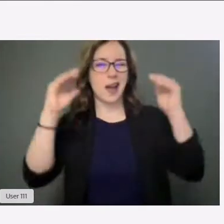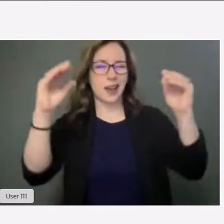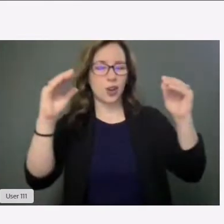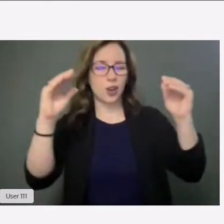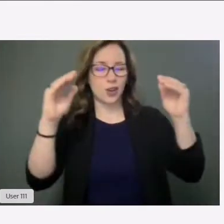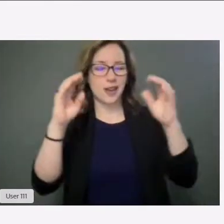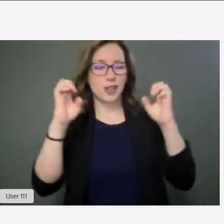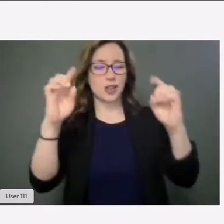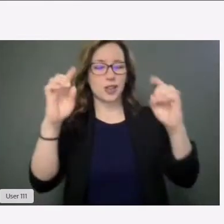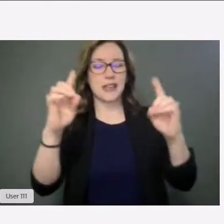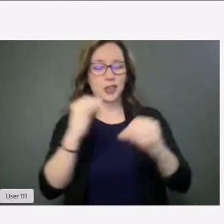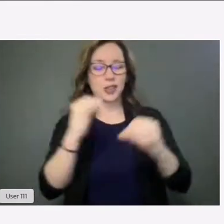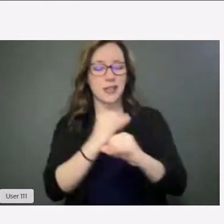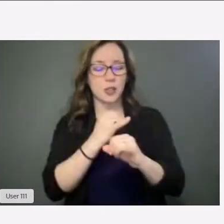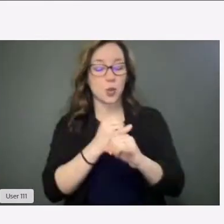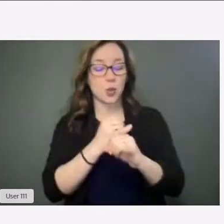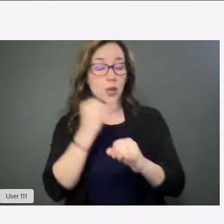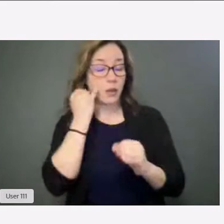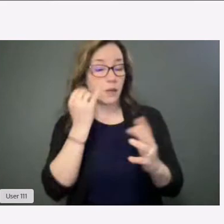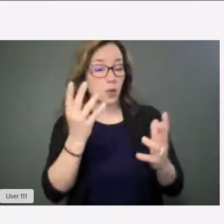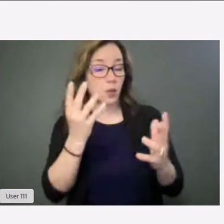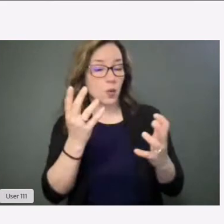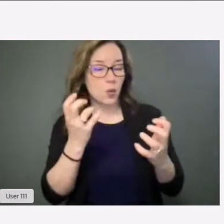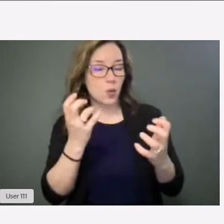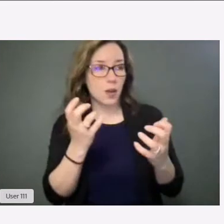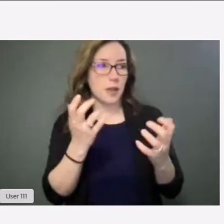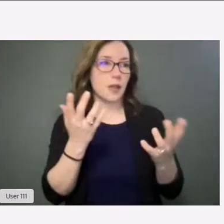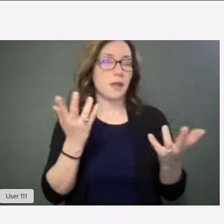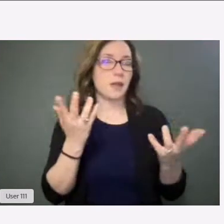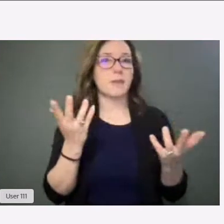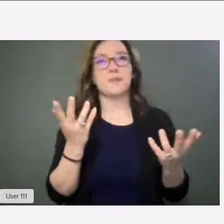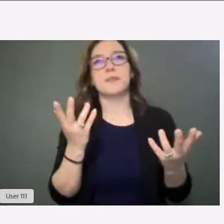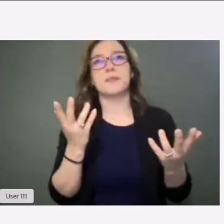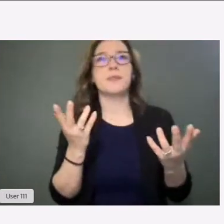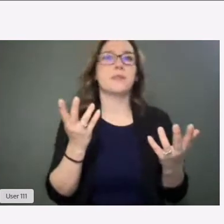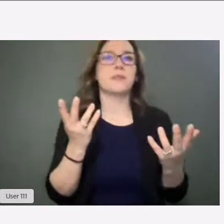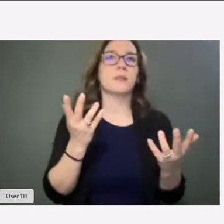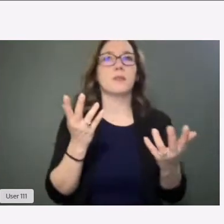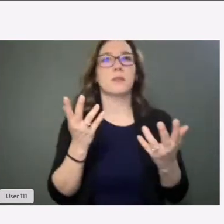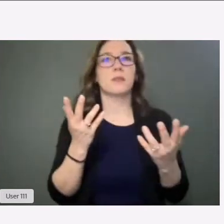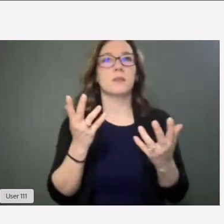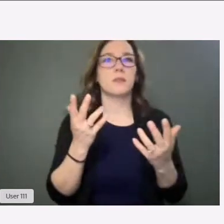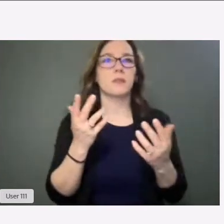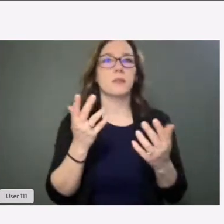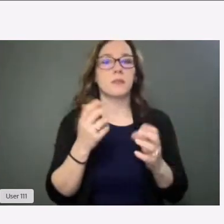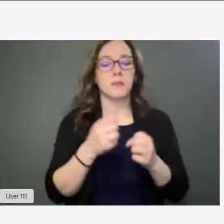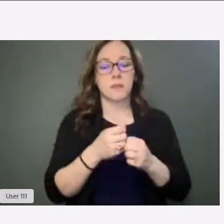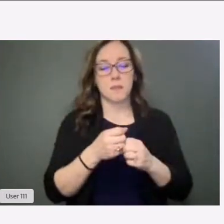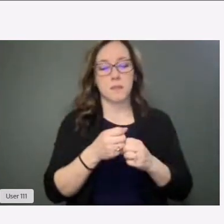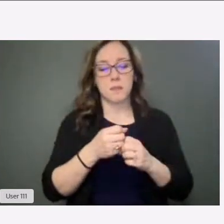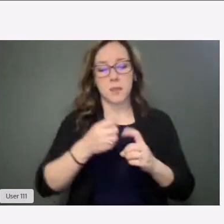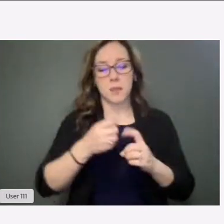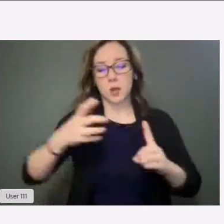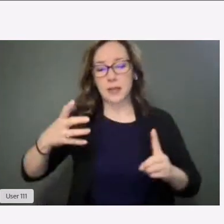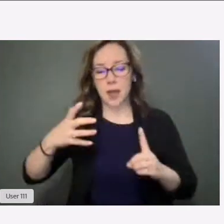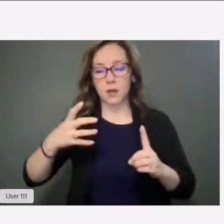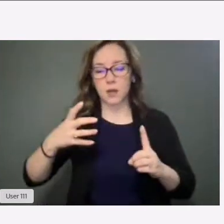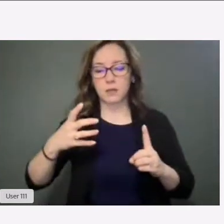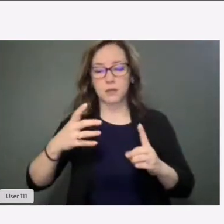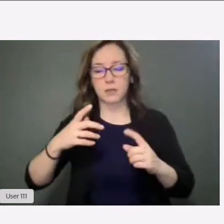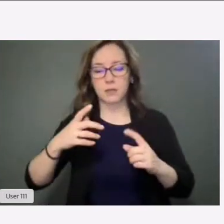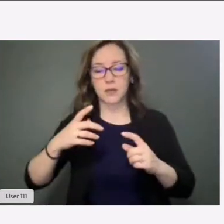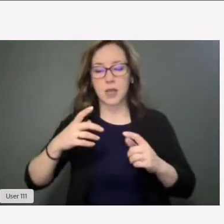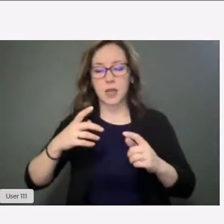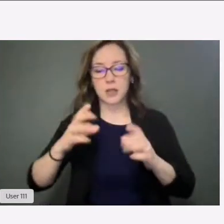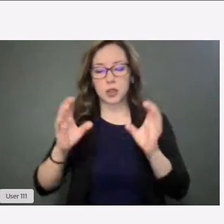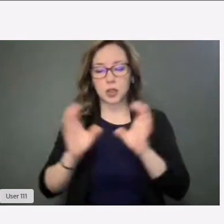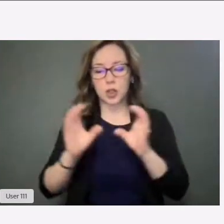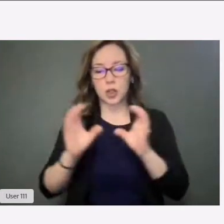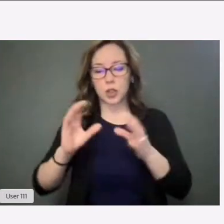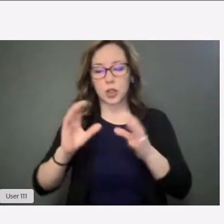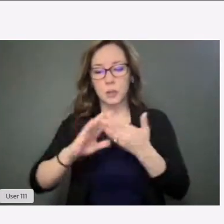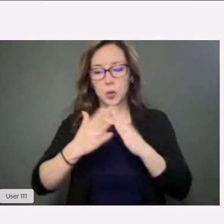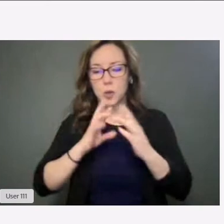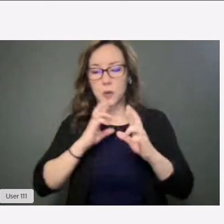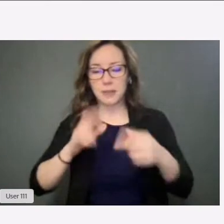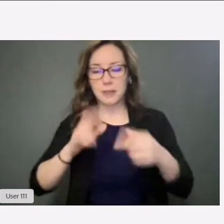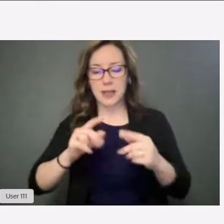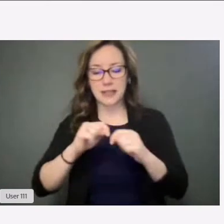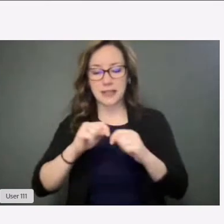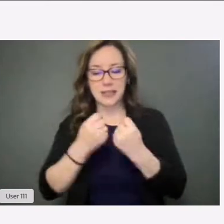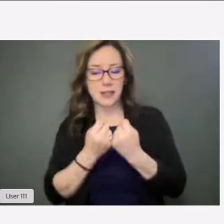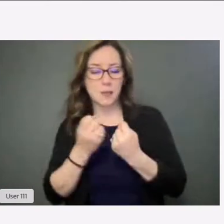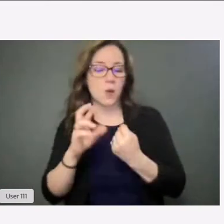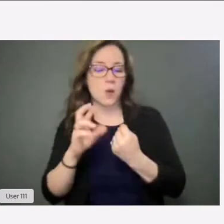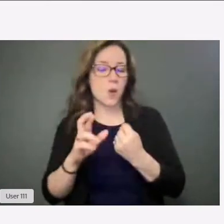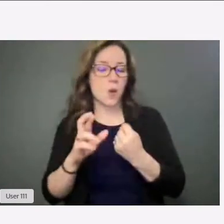if you were looking to, let's say, build out a community emergency response team, if you were looking to sort